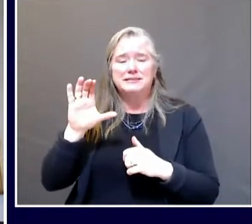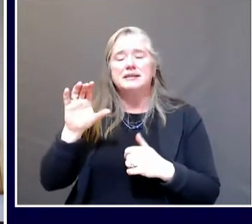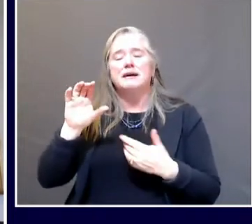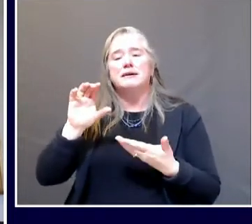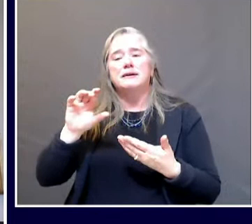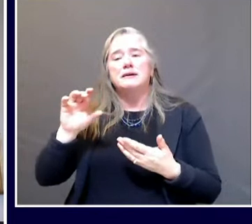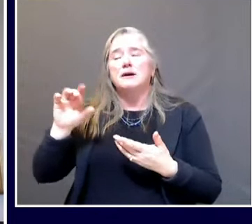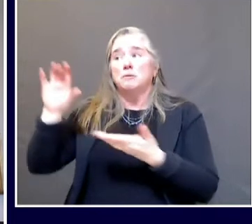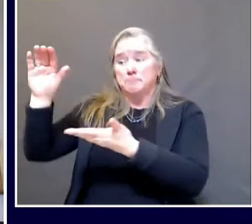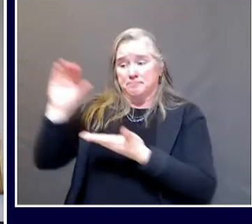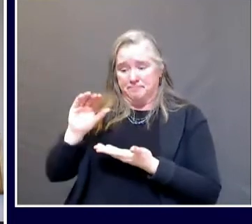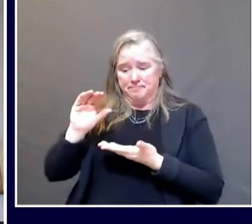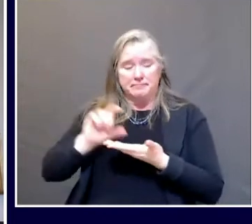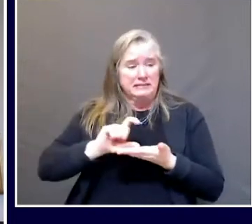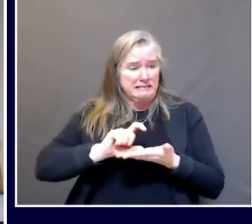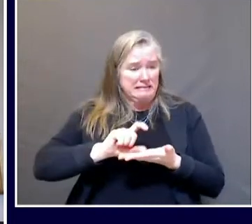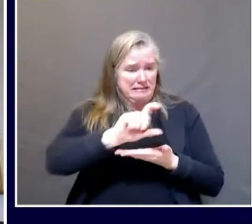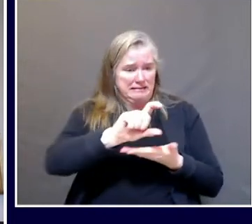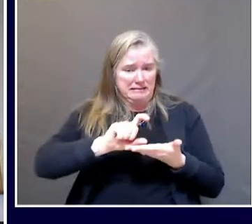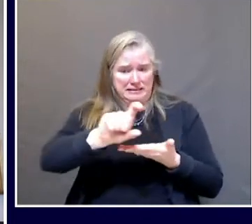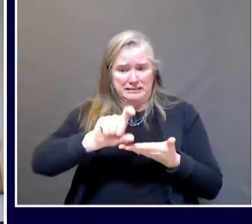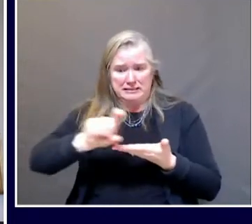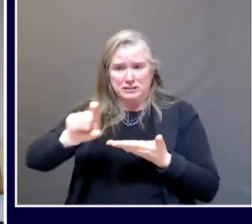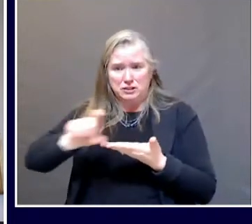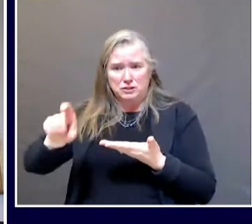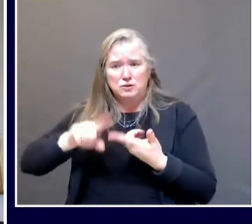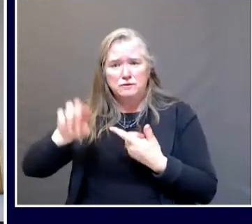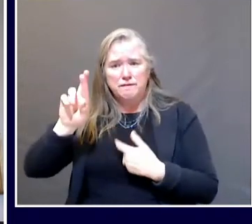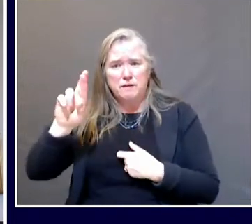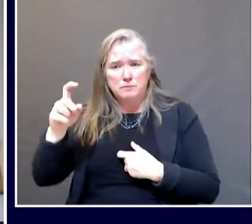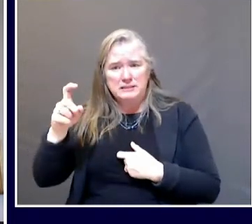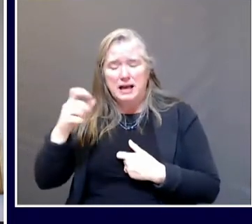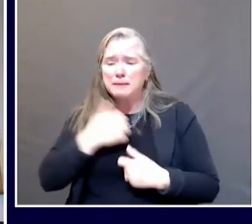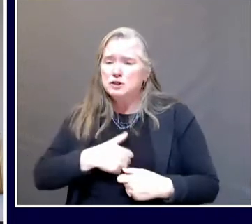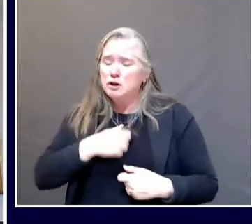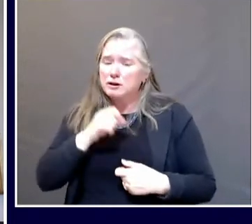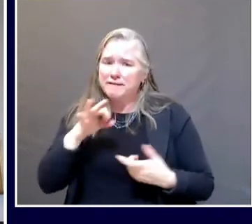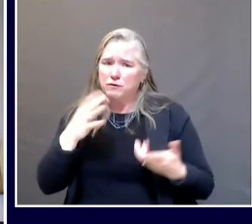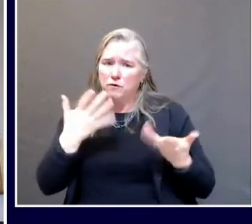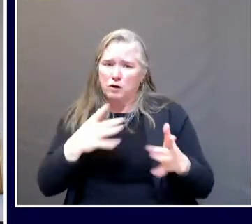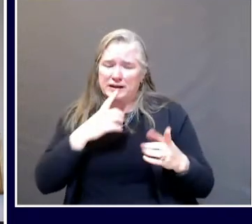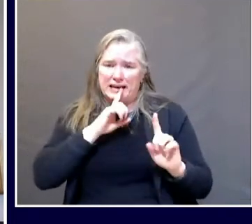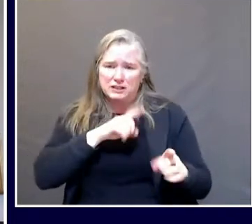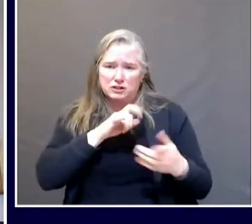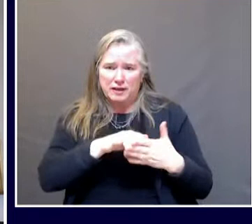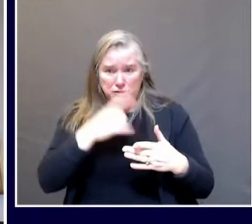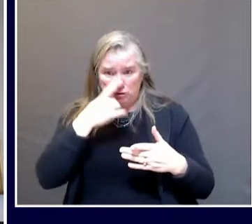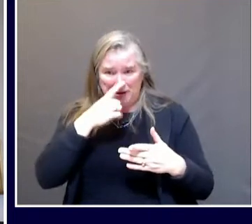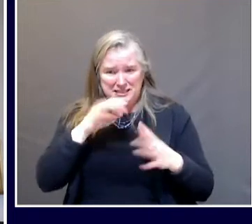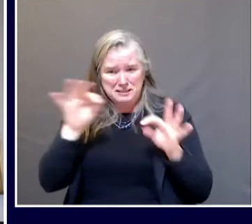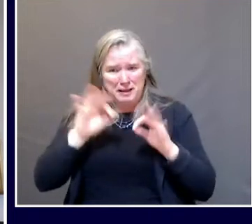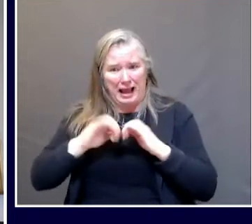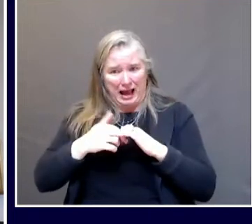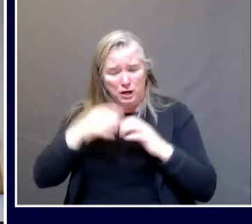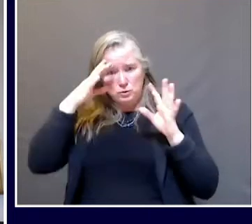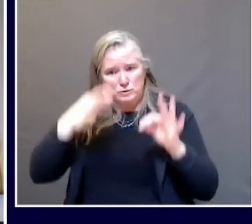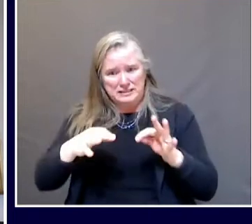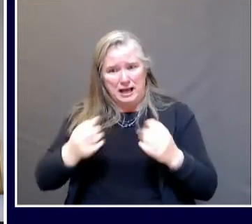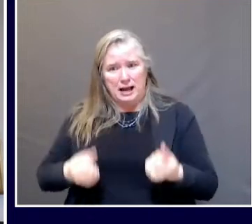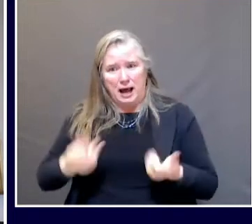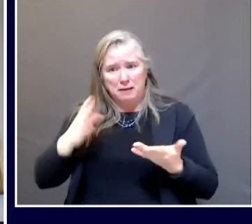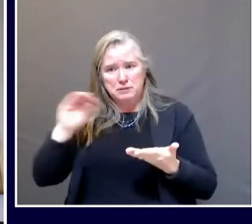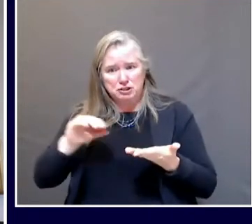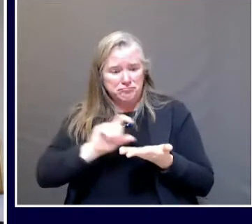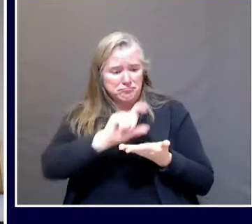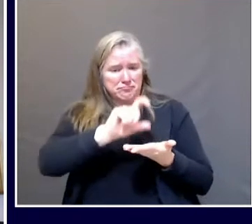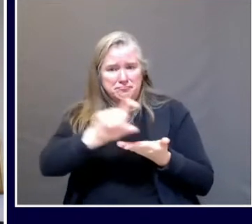pharmacies, both chains and independent pharmacies? I apologize if you've touched on that in the past. And is that the end of